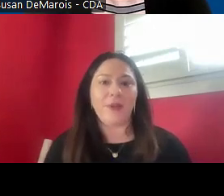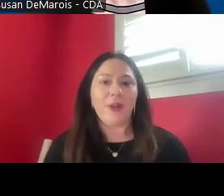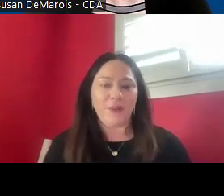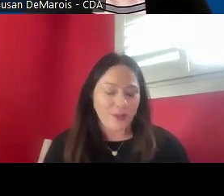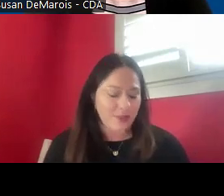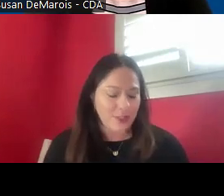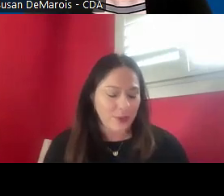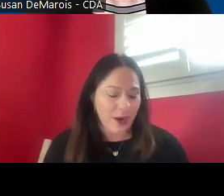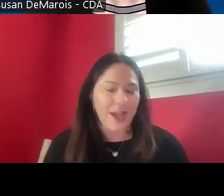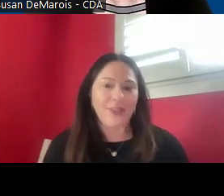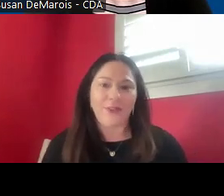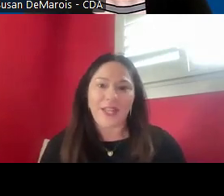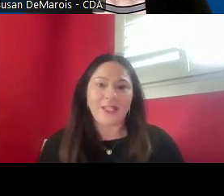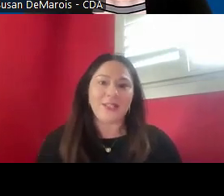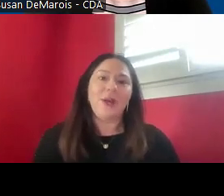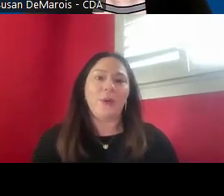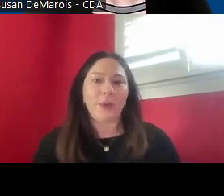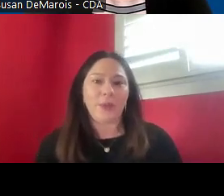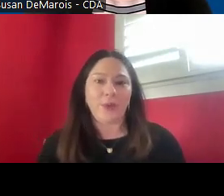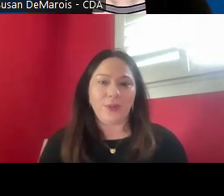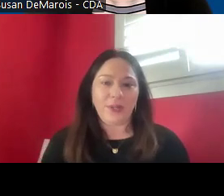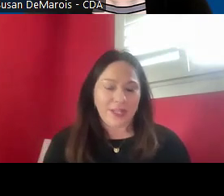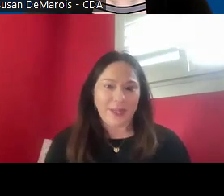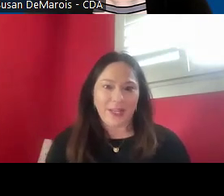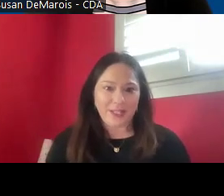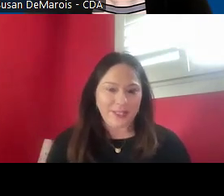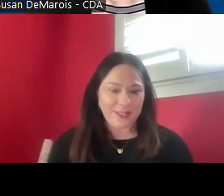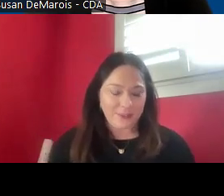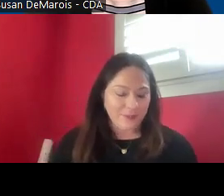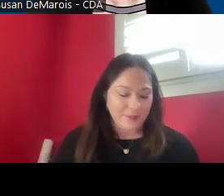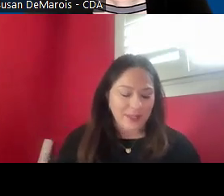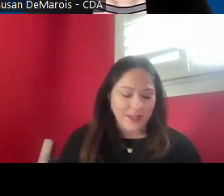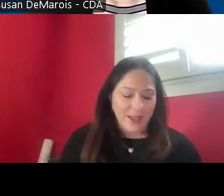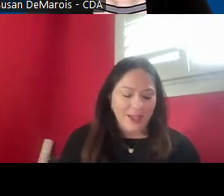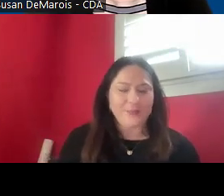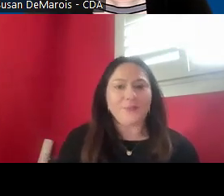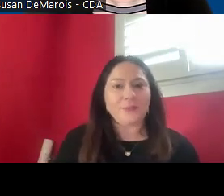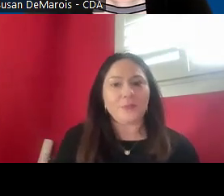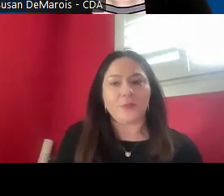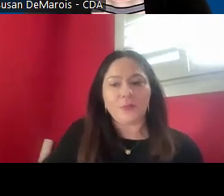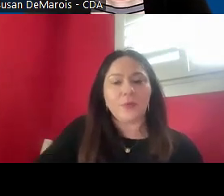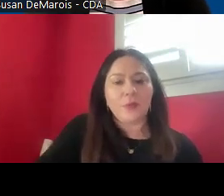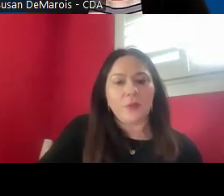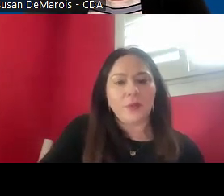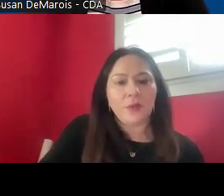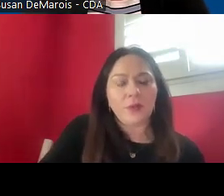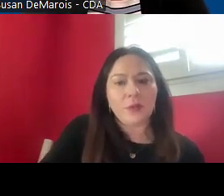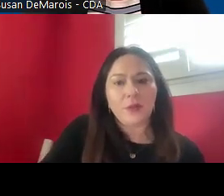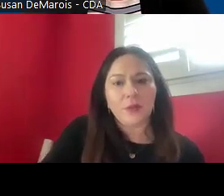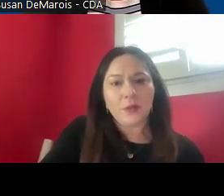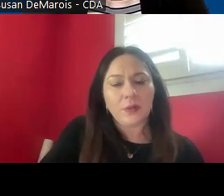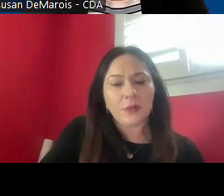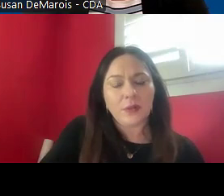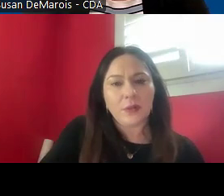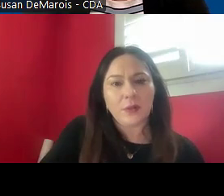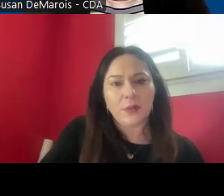invaluable for those of us who are at the front lines working with older independent adults. Sorry, may I interrupt just a moment?